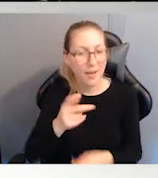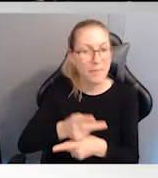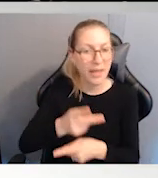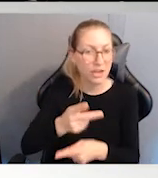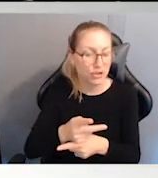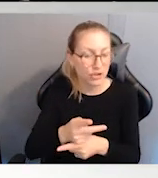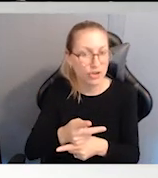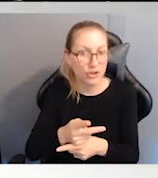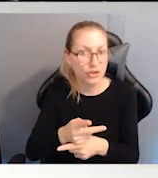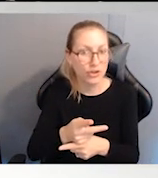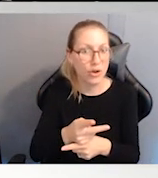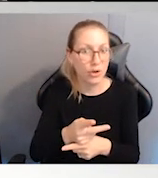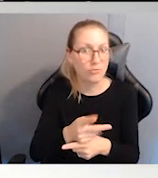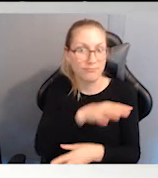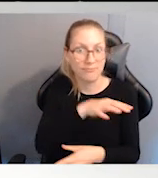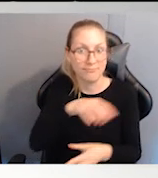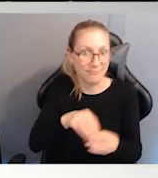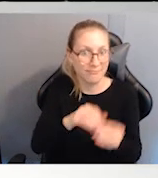with Sufi for a long time.